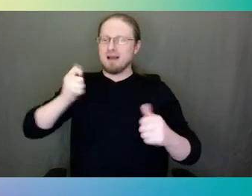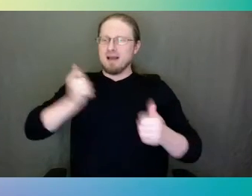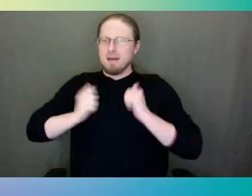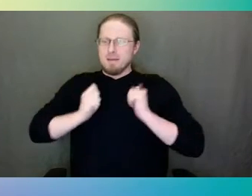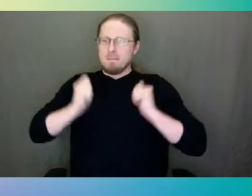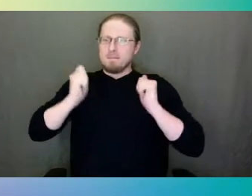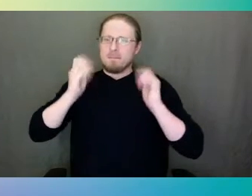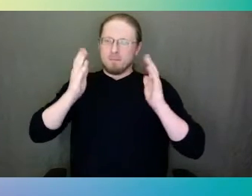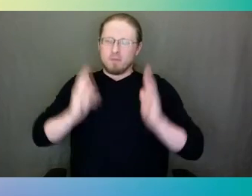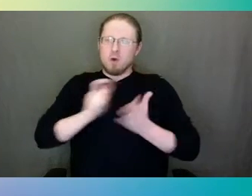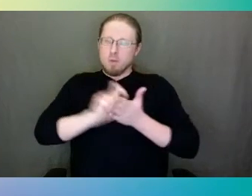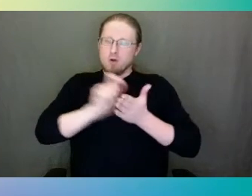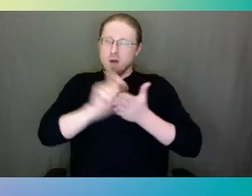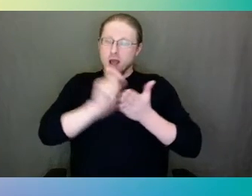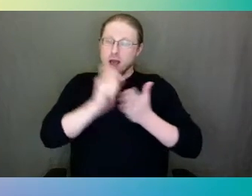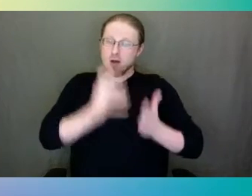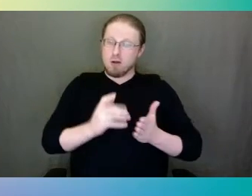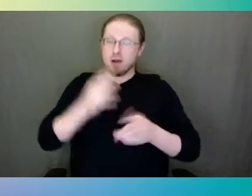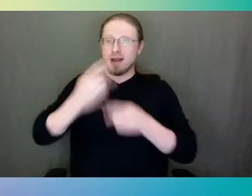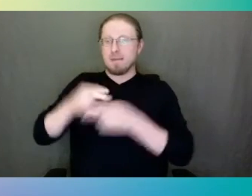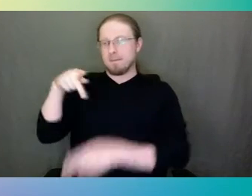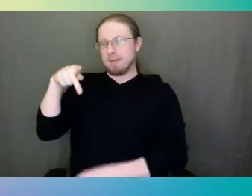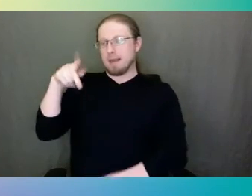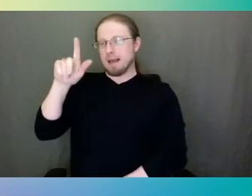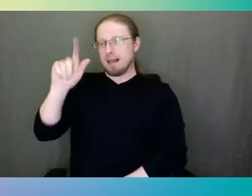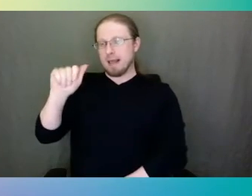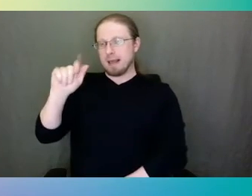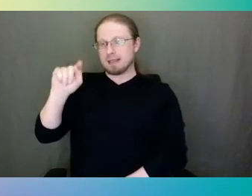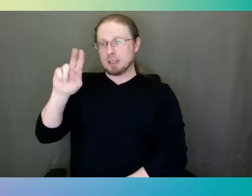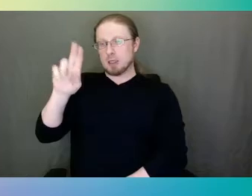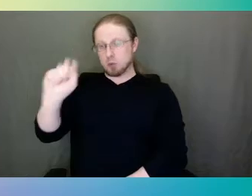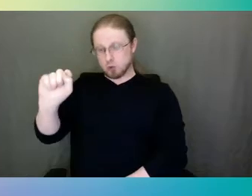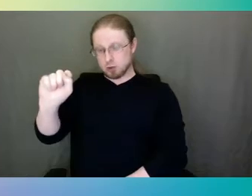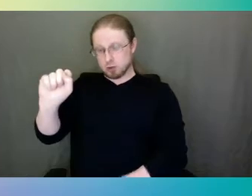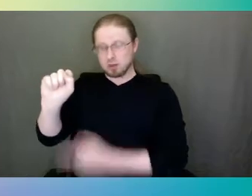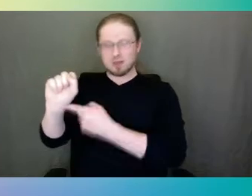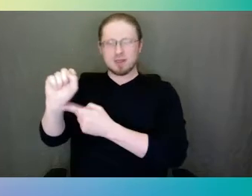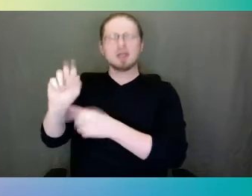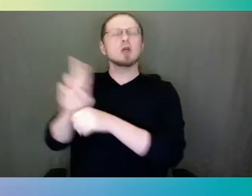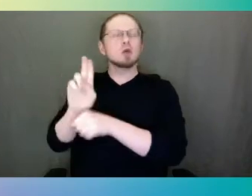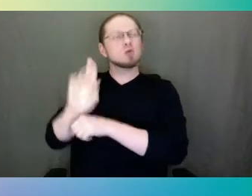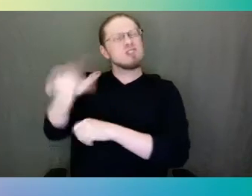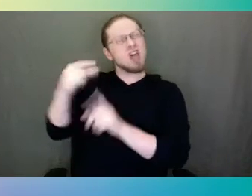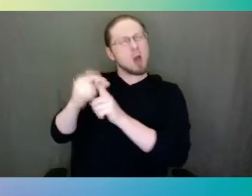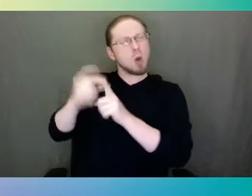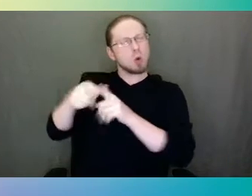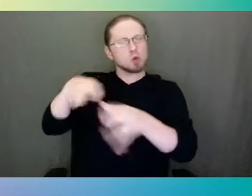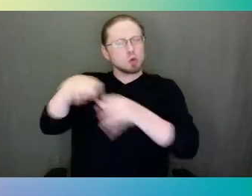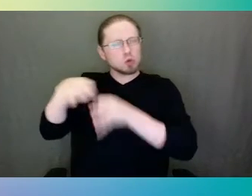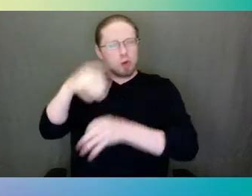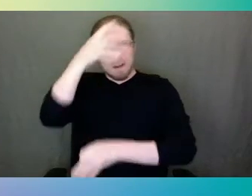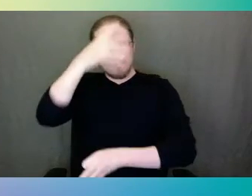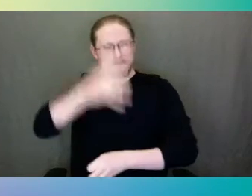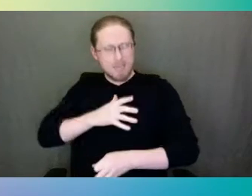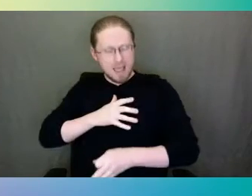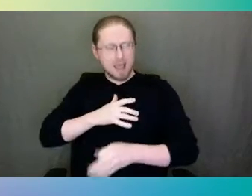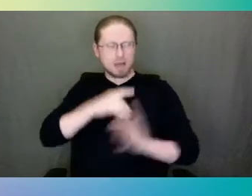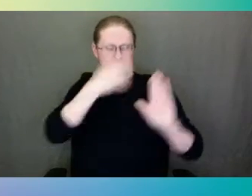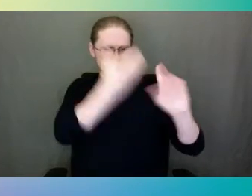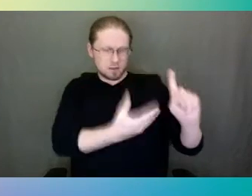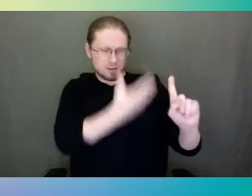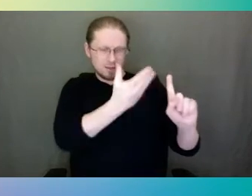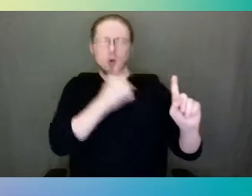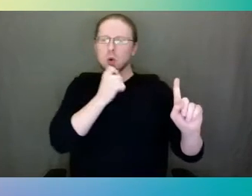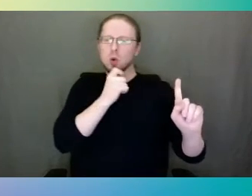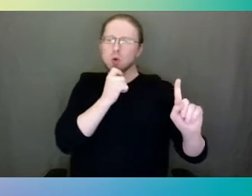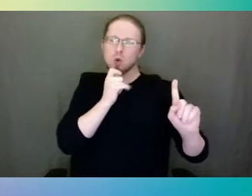Plautus, and he used the word malakoi in one of his plays to describe a man who seduces